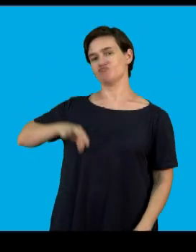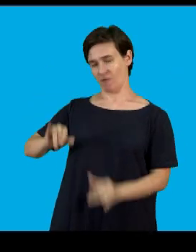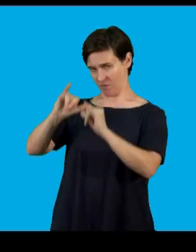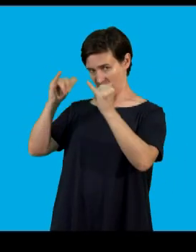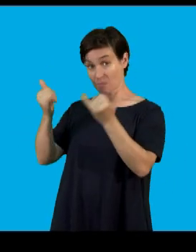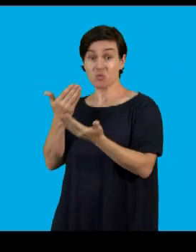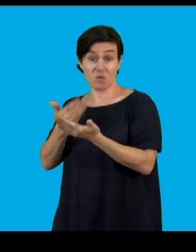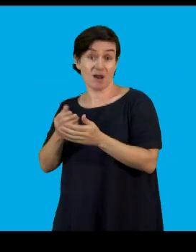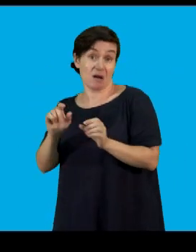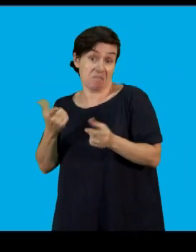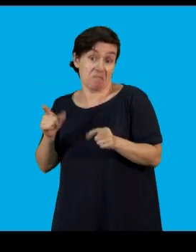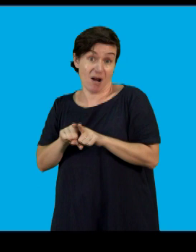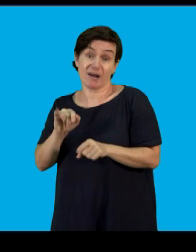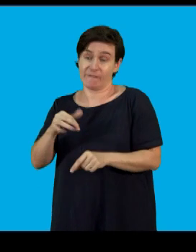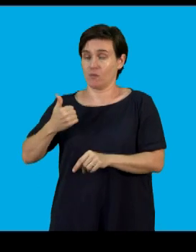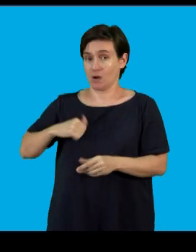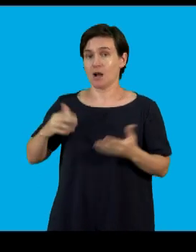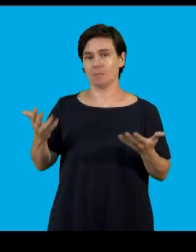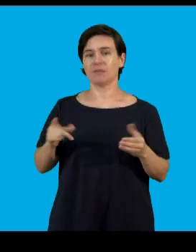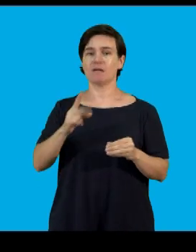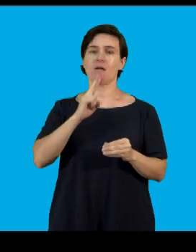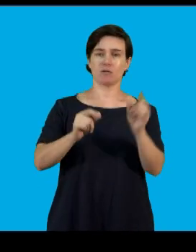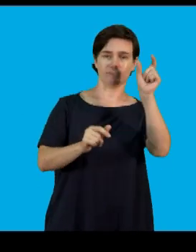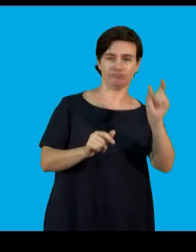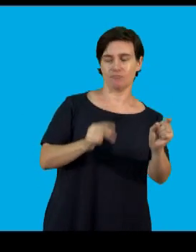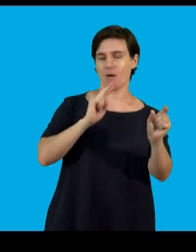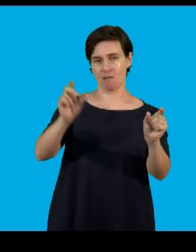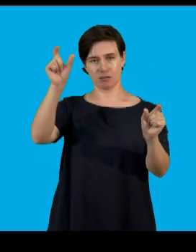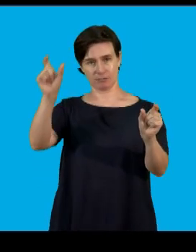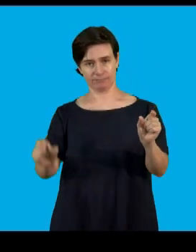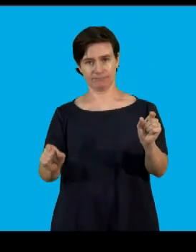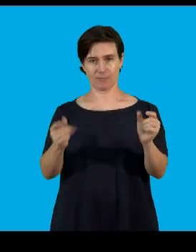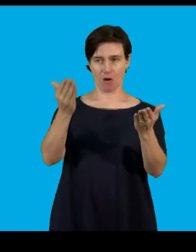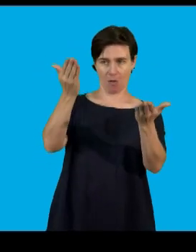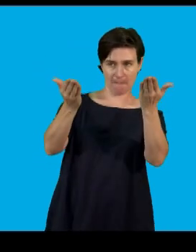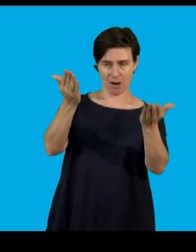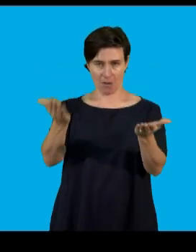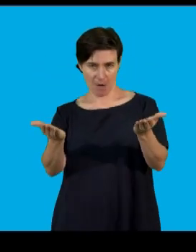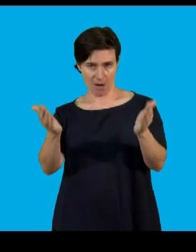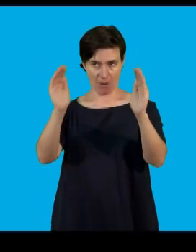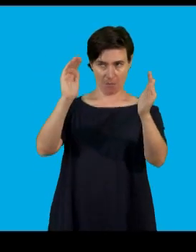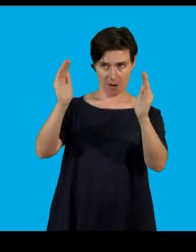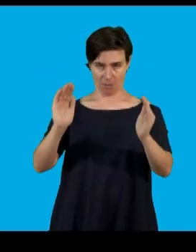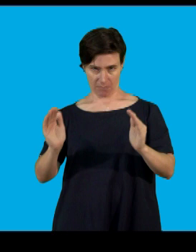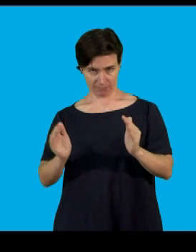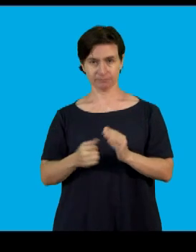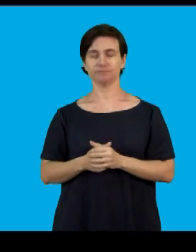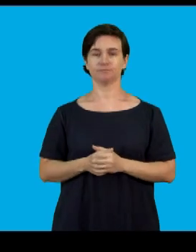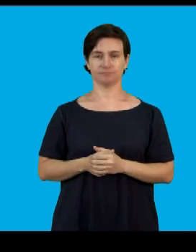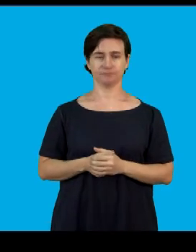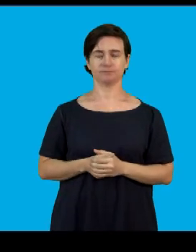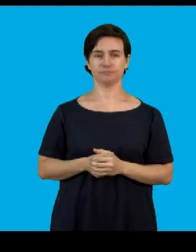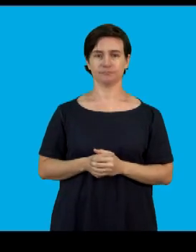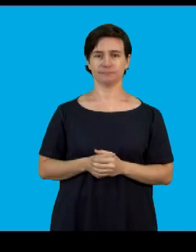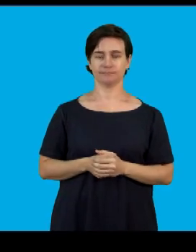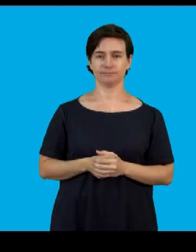non-profit. You can do that, and then you tabulate your answers either way, and then you'll be fine. As long as you're writing in point form, and then